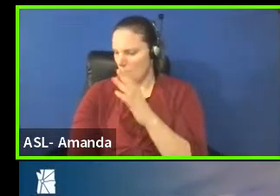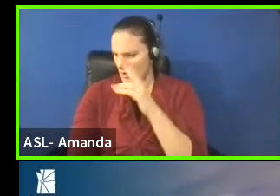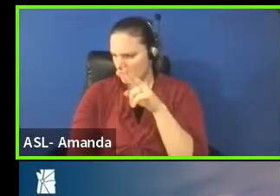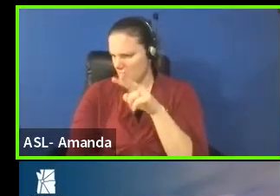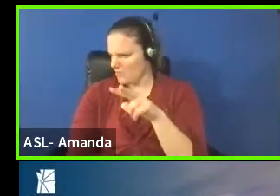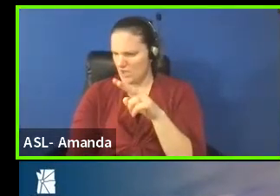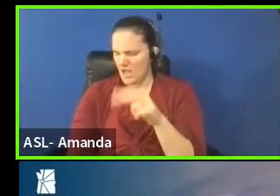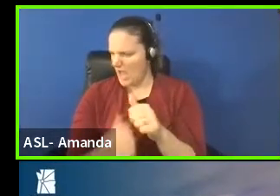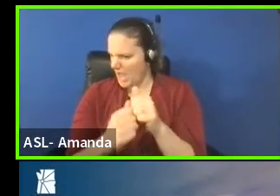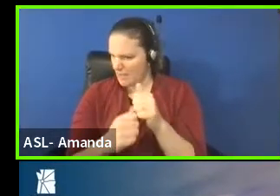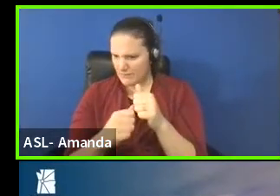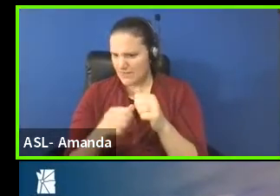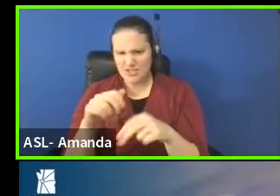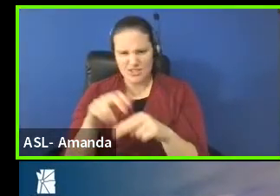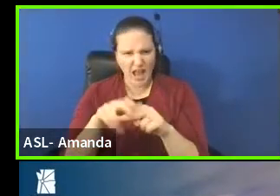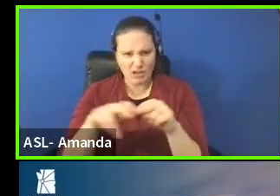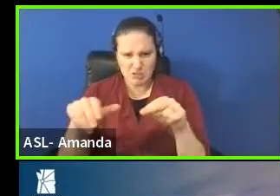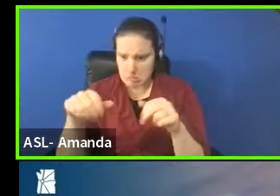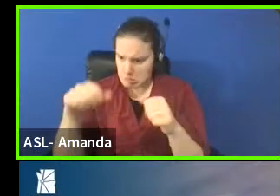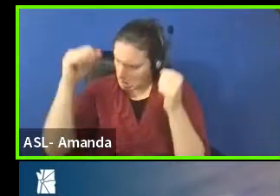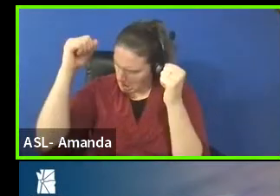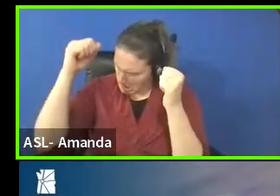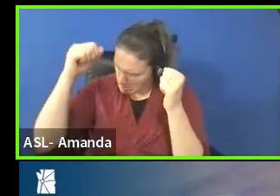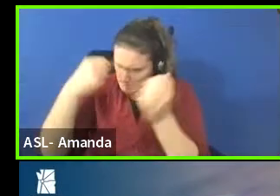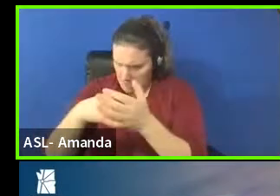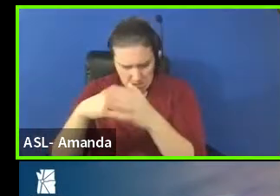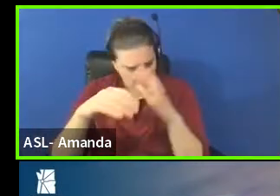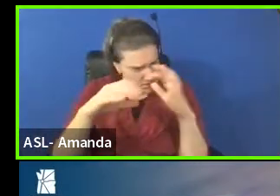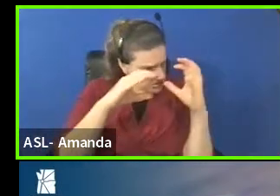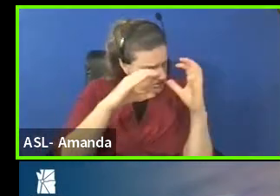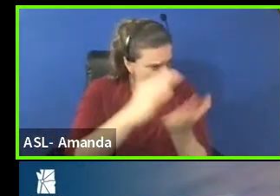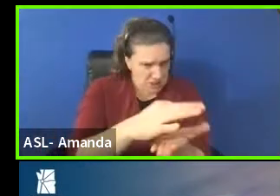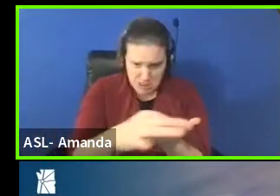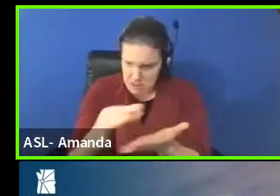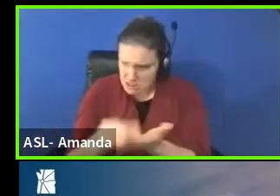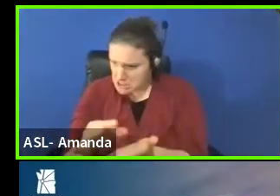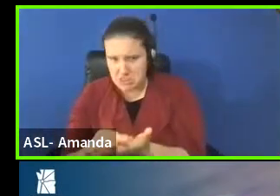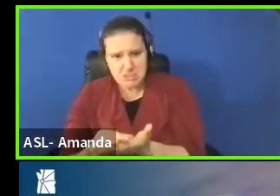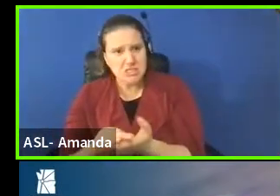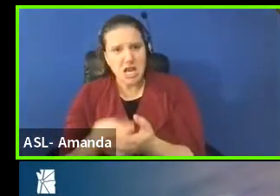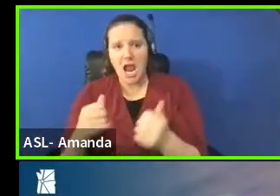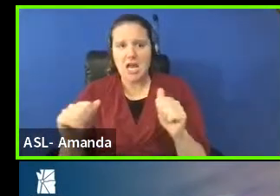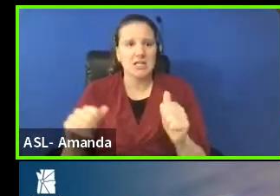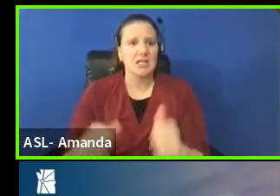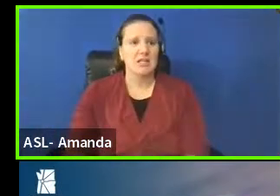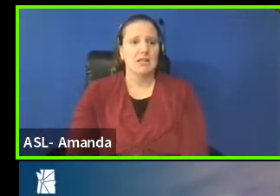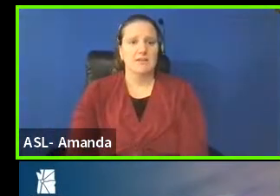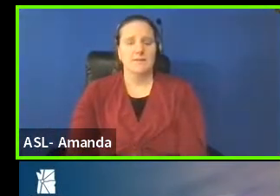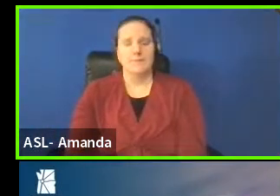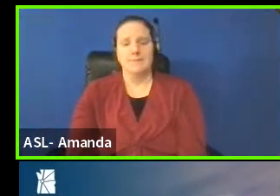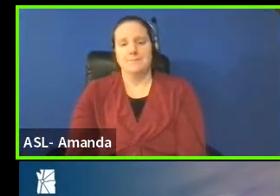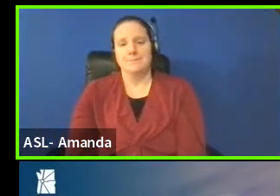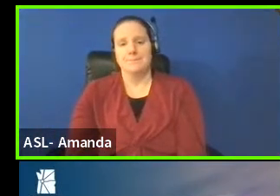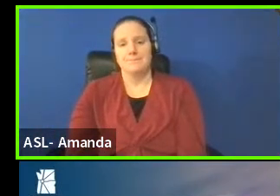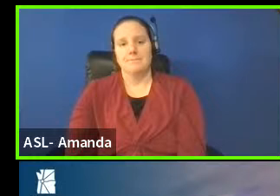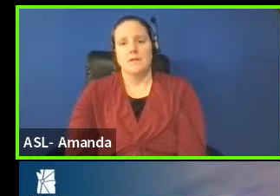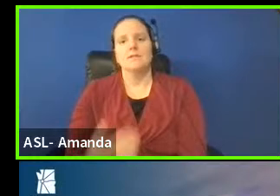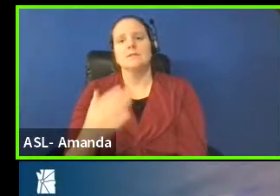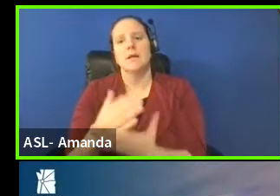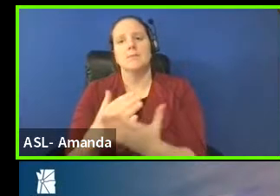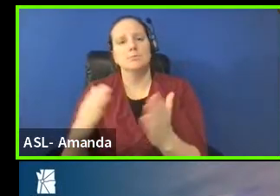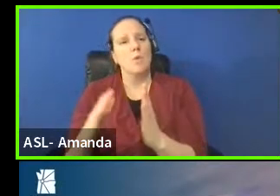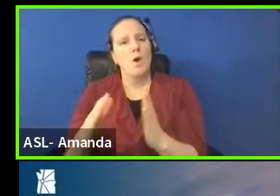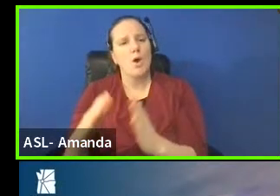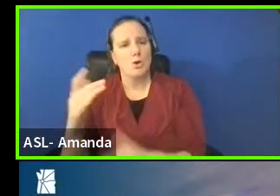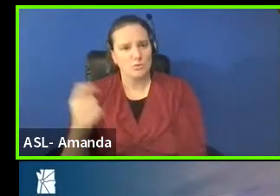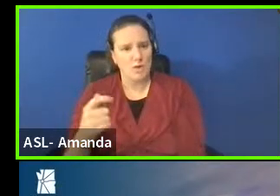under every sofa cushion that's possible. There are a number of smaller grants